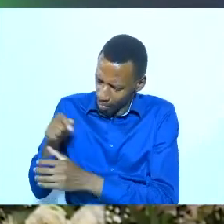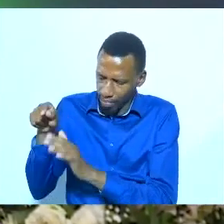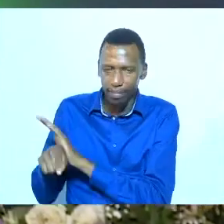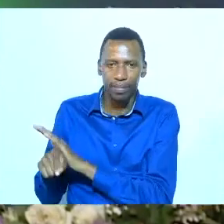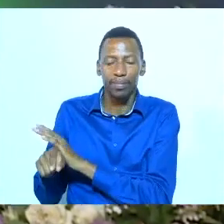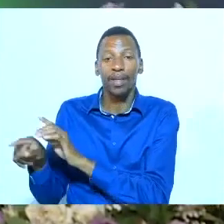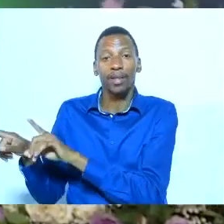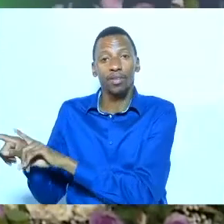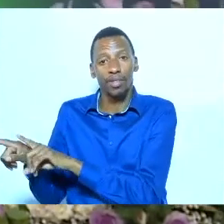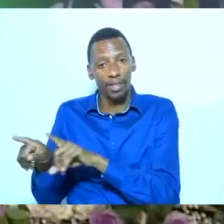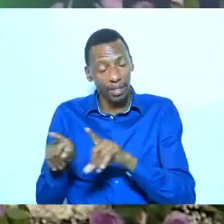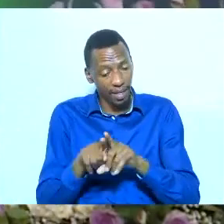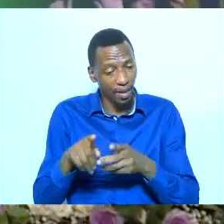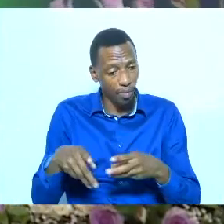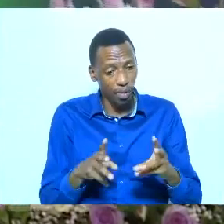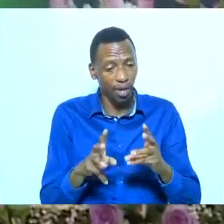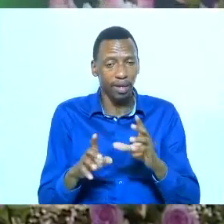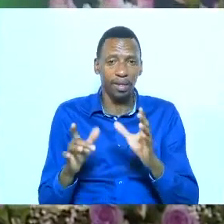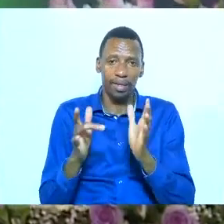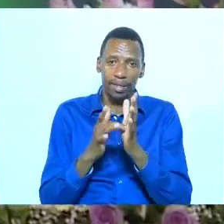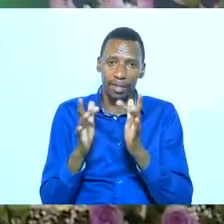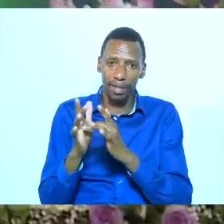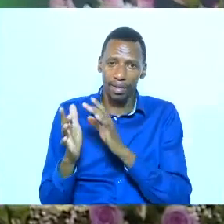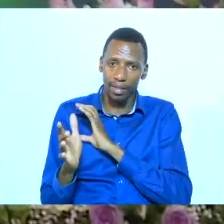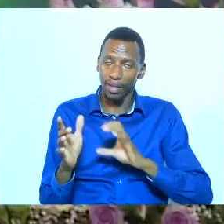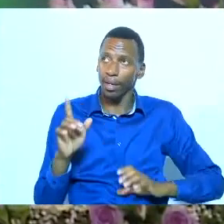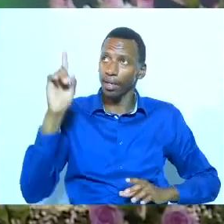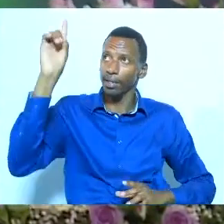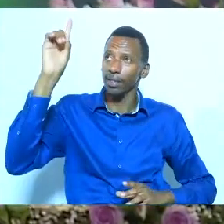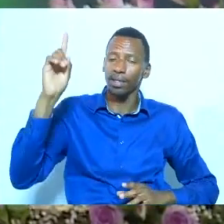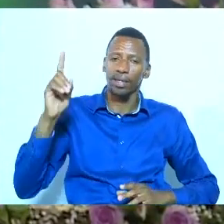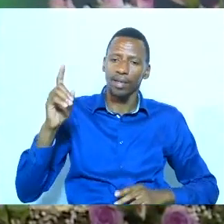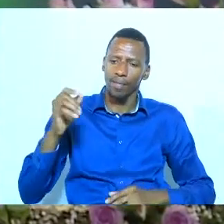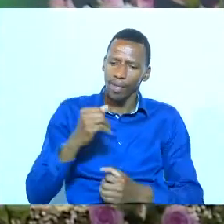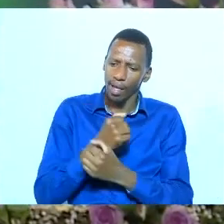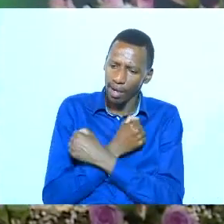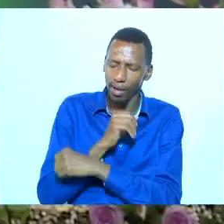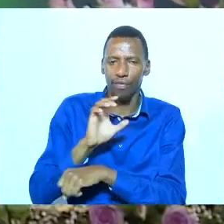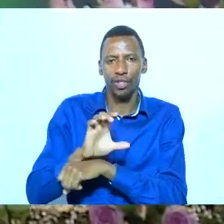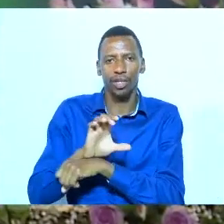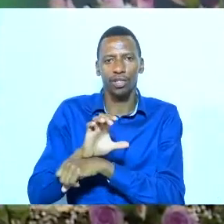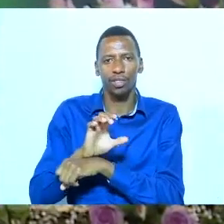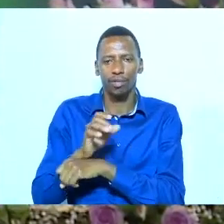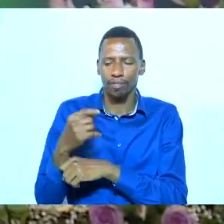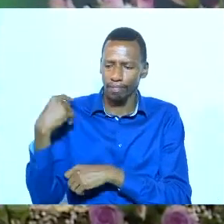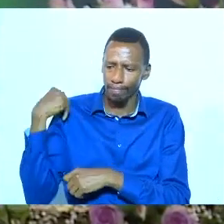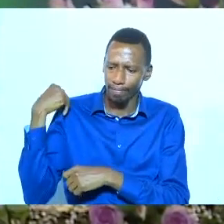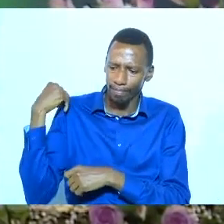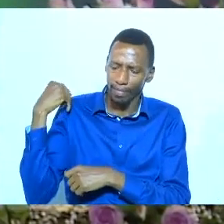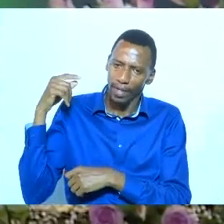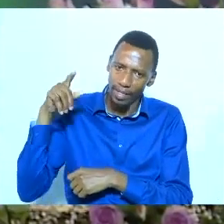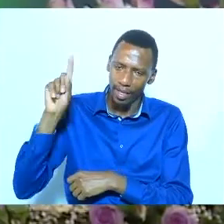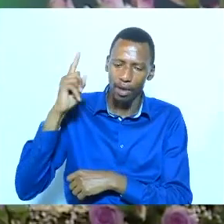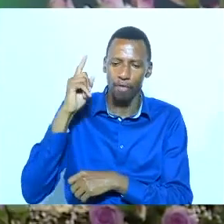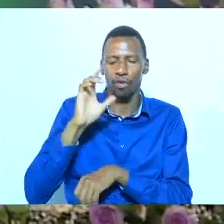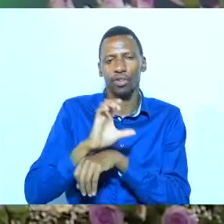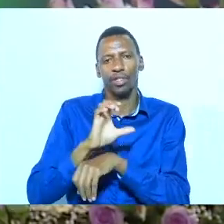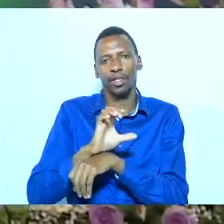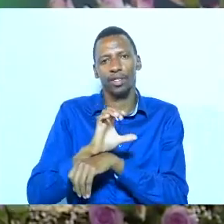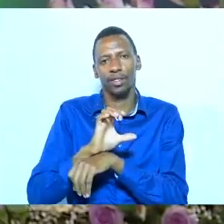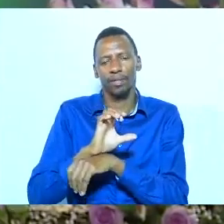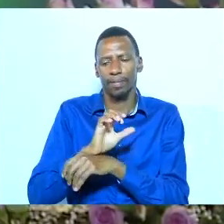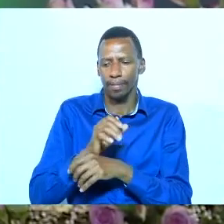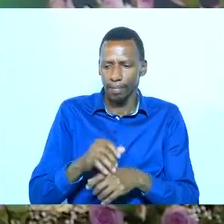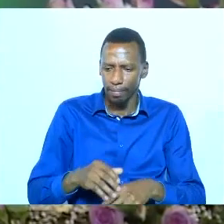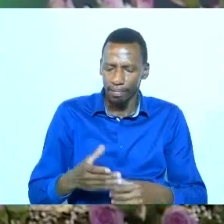just as Christ also loved the church and gave himself for her, so that he might sanctify the church, having